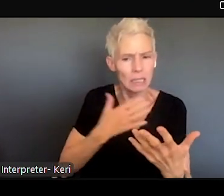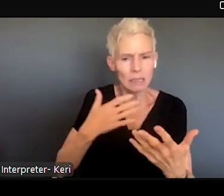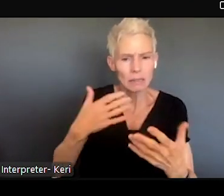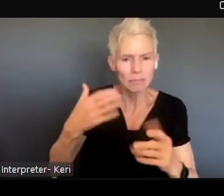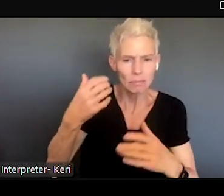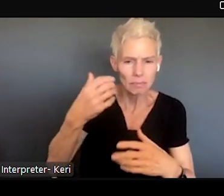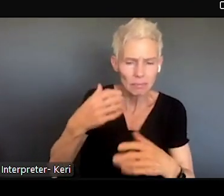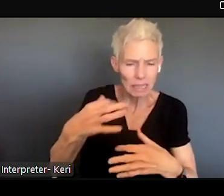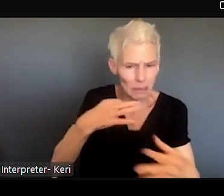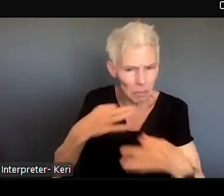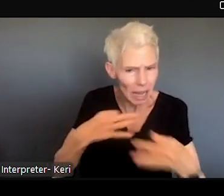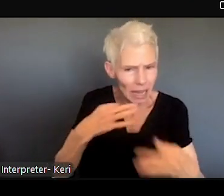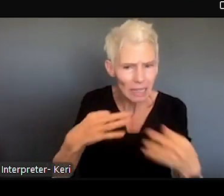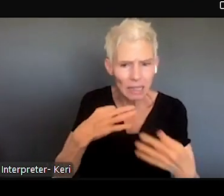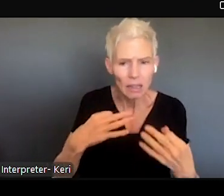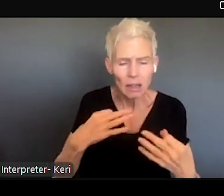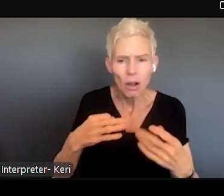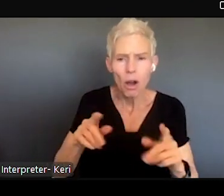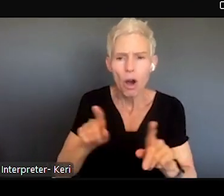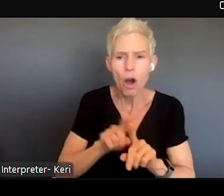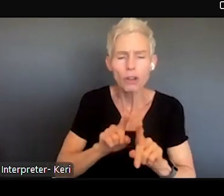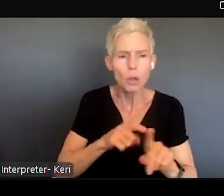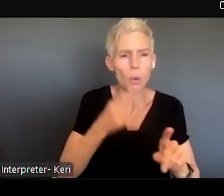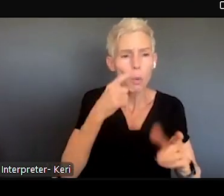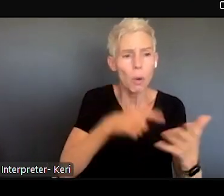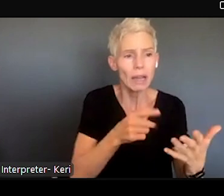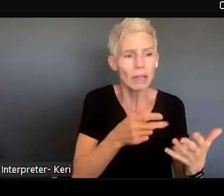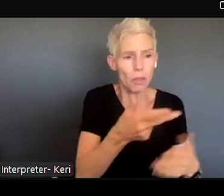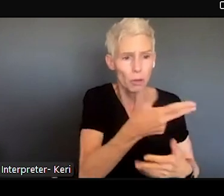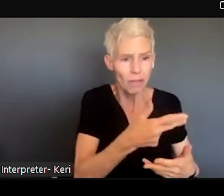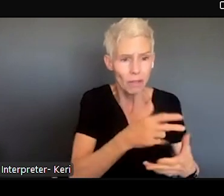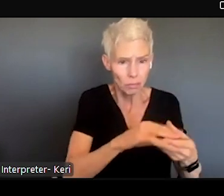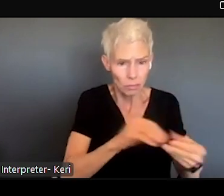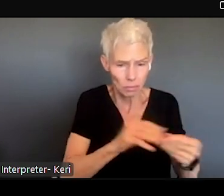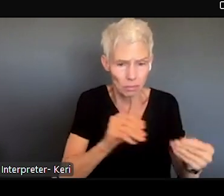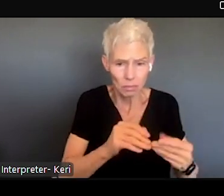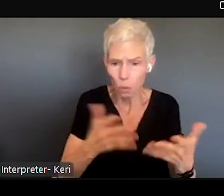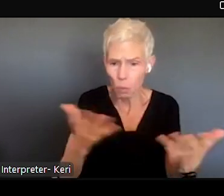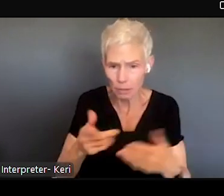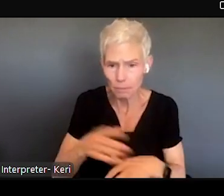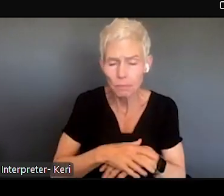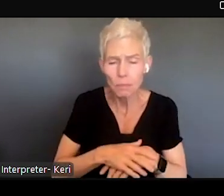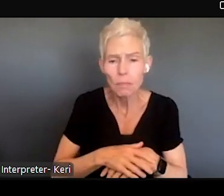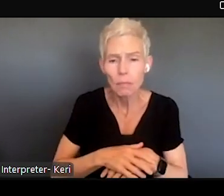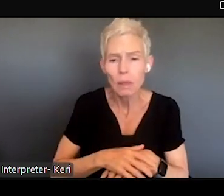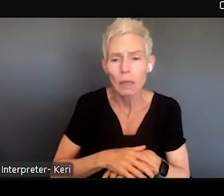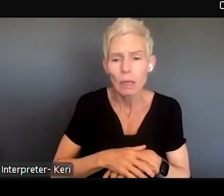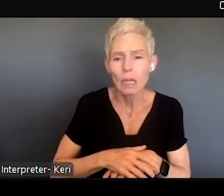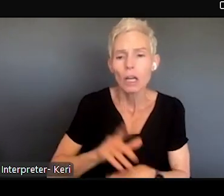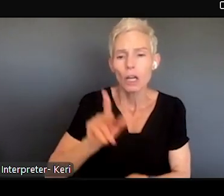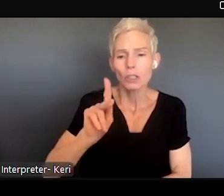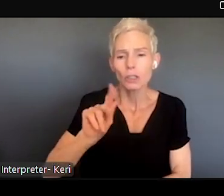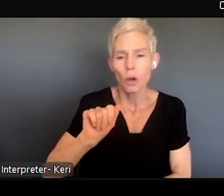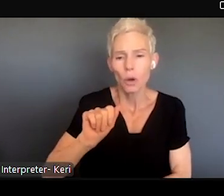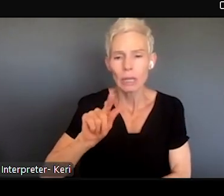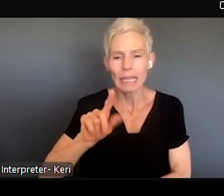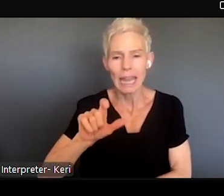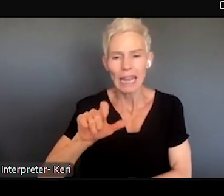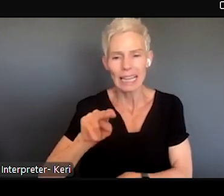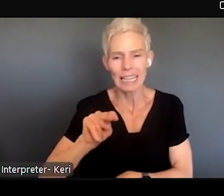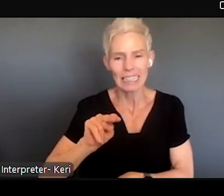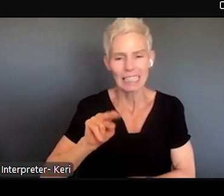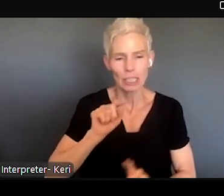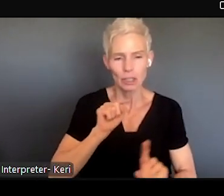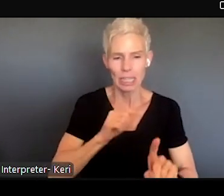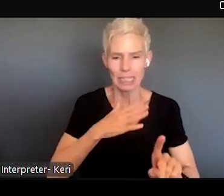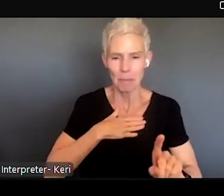comparison and contrast for what they just shared. Absolutely. So, Kaitlyn is my director, and so I'm going to